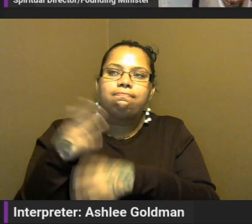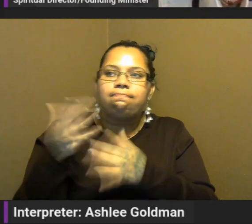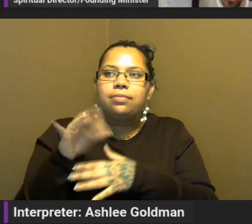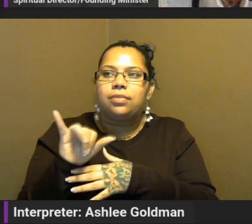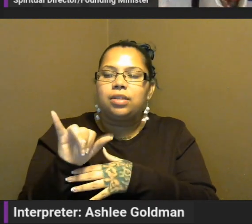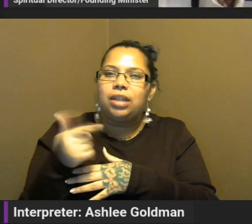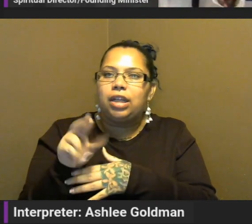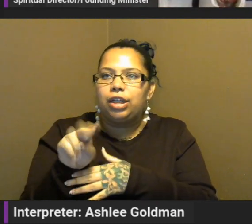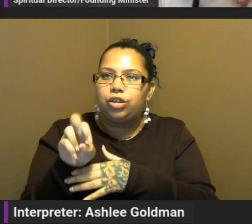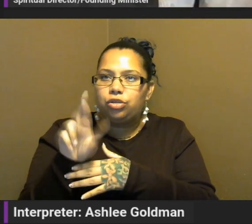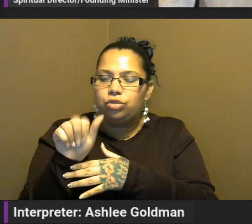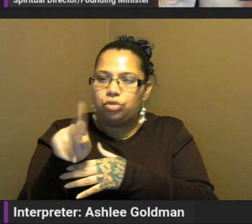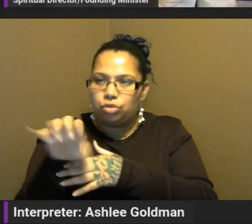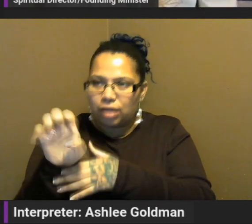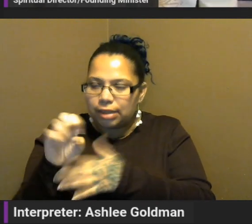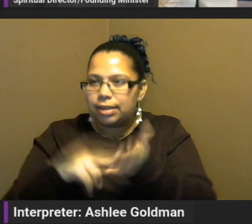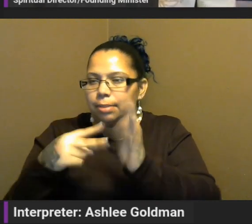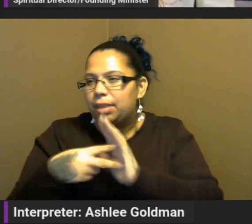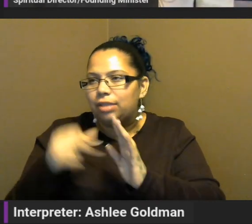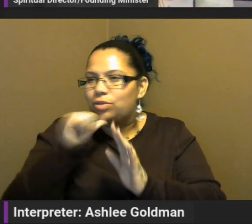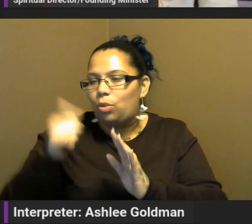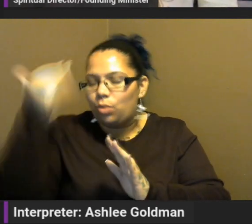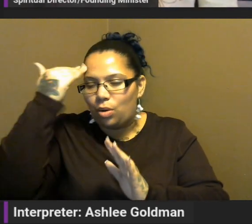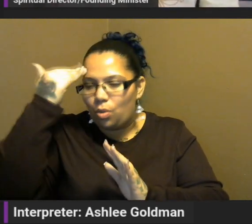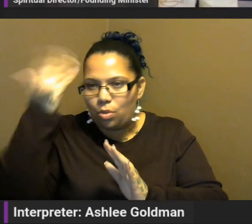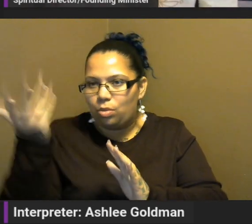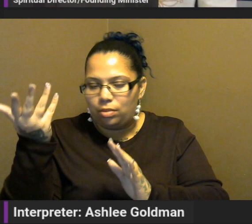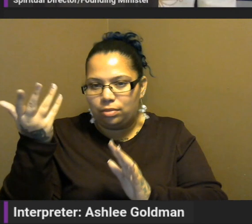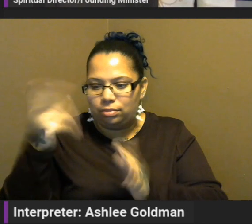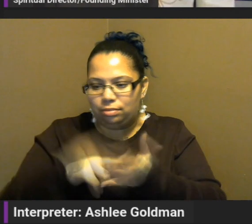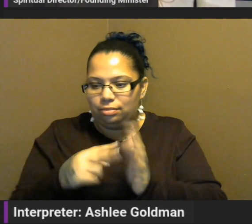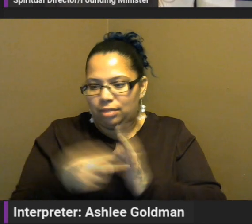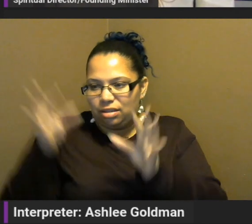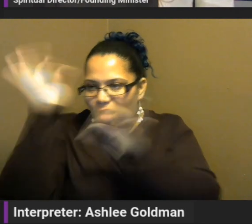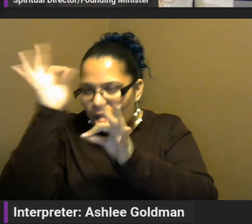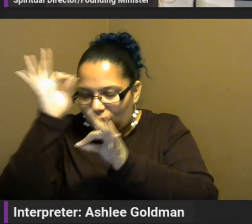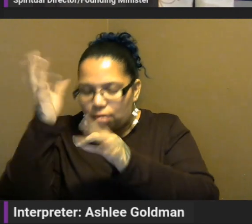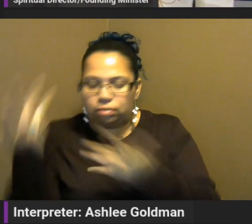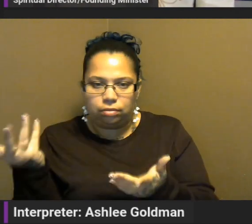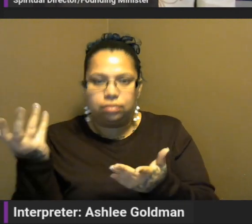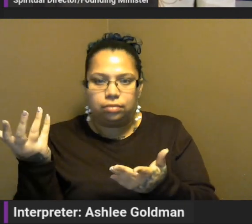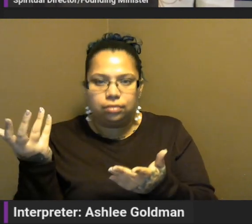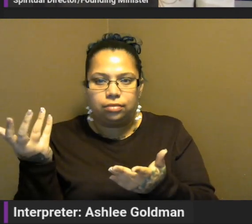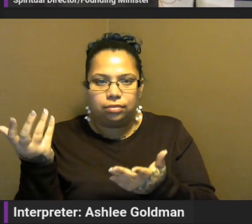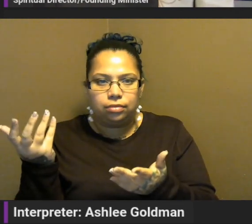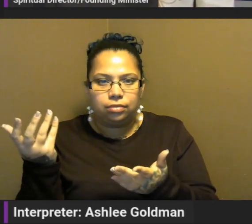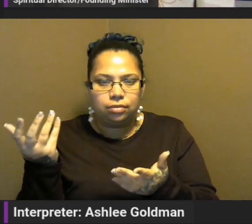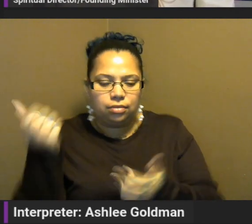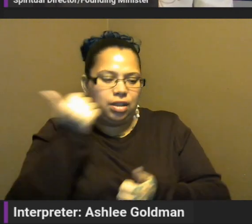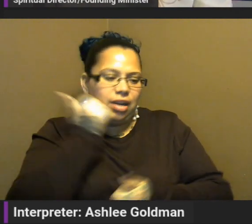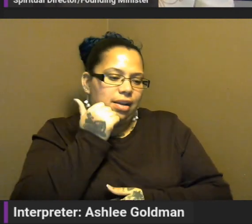that's ignorance. That's you're in the dark. Every time I come to these meetings, I'm always left in the dark.